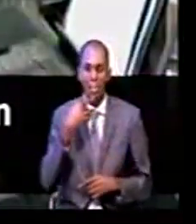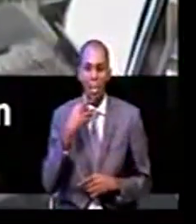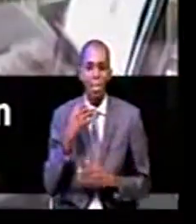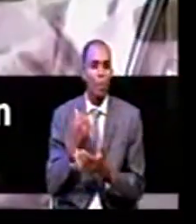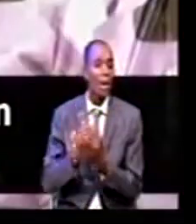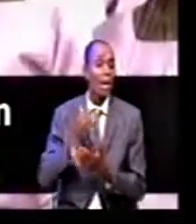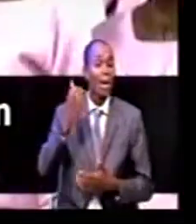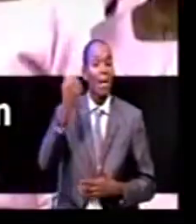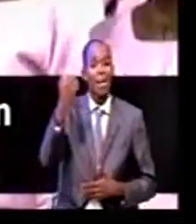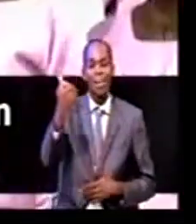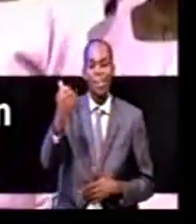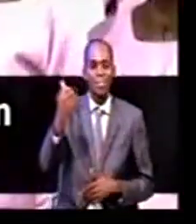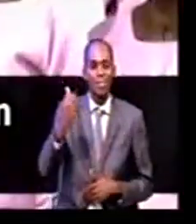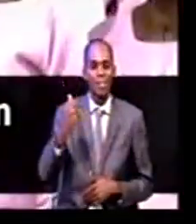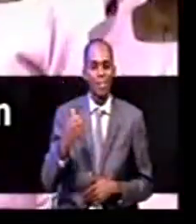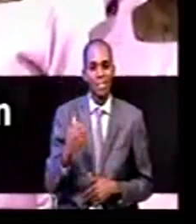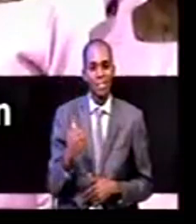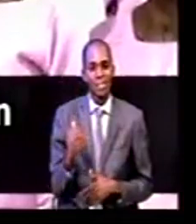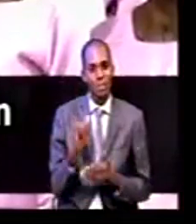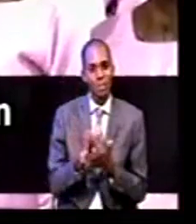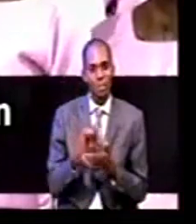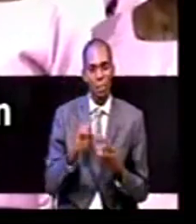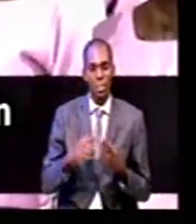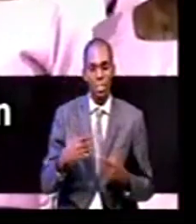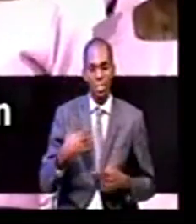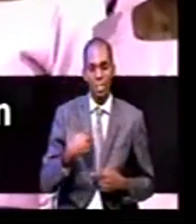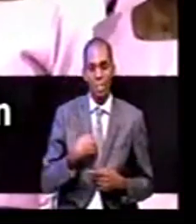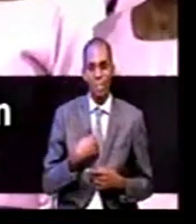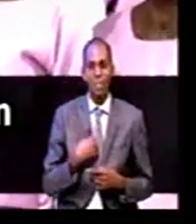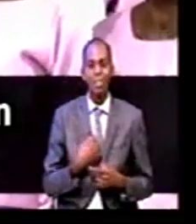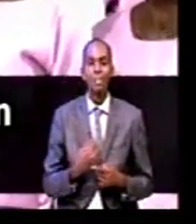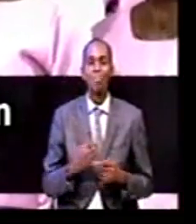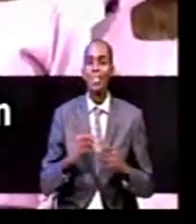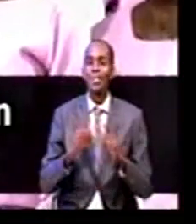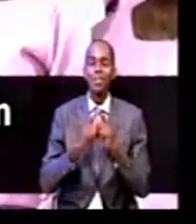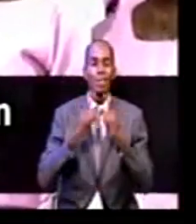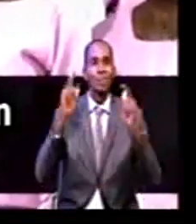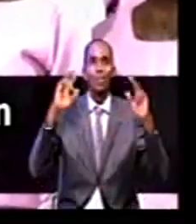I believe that when I say amen,